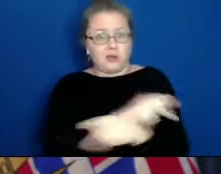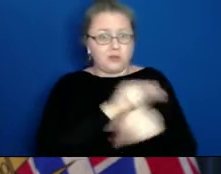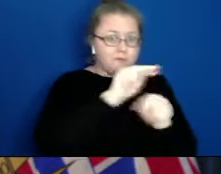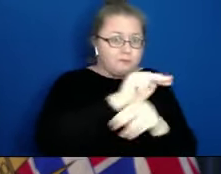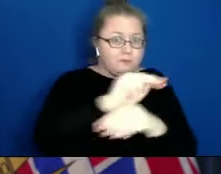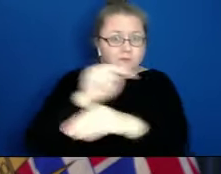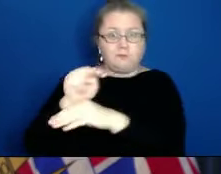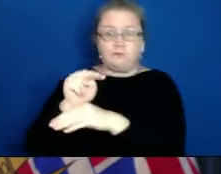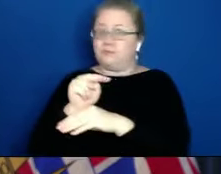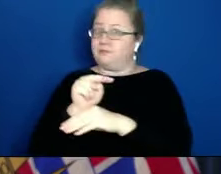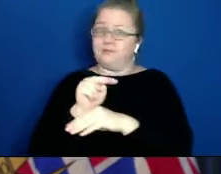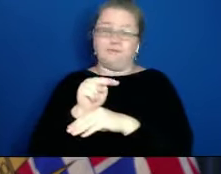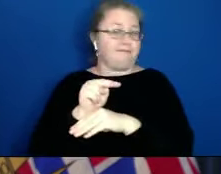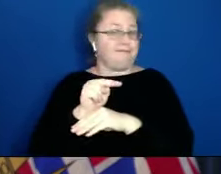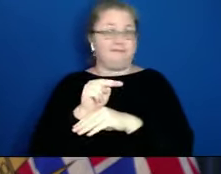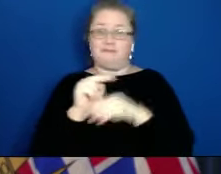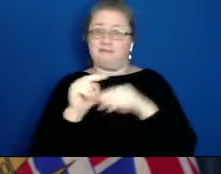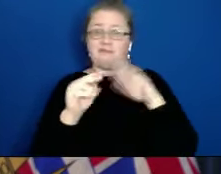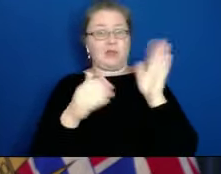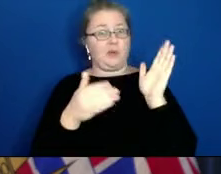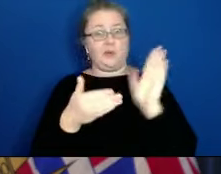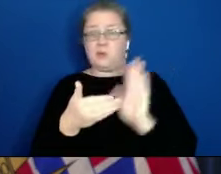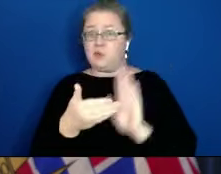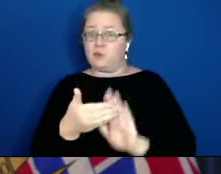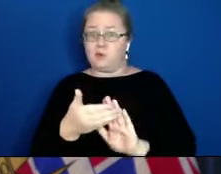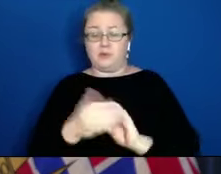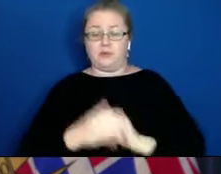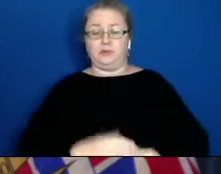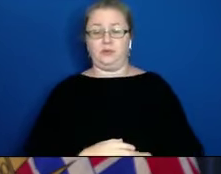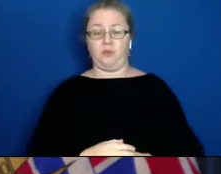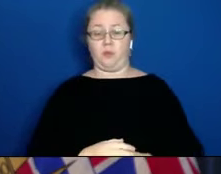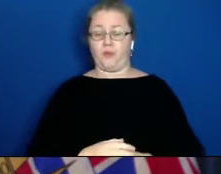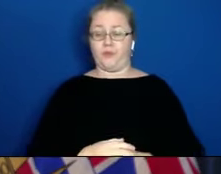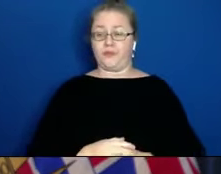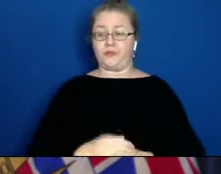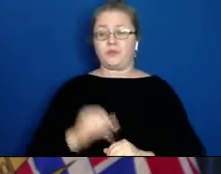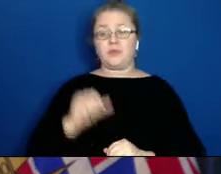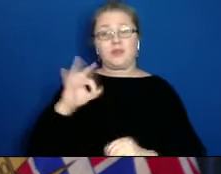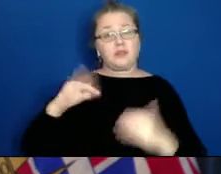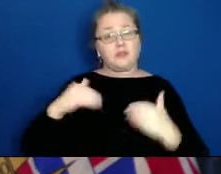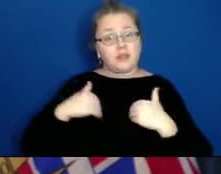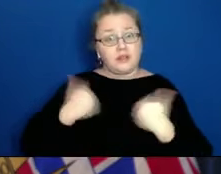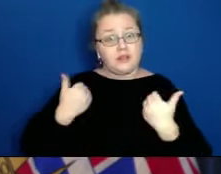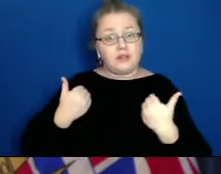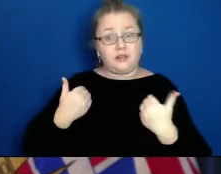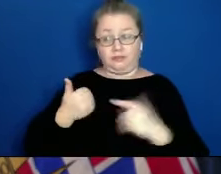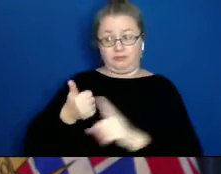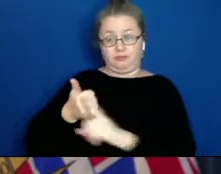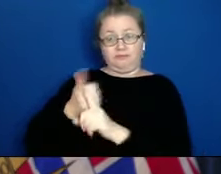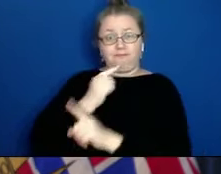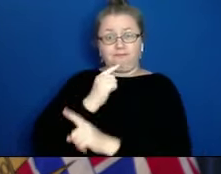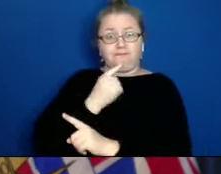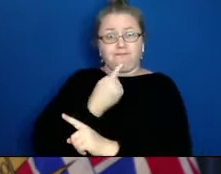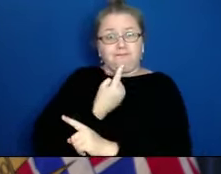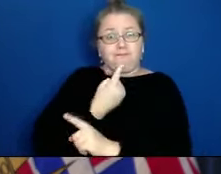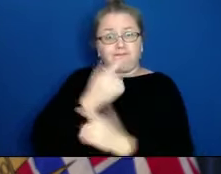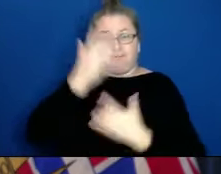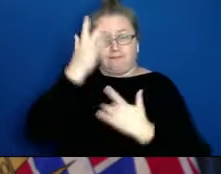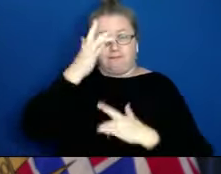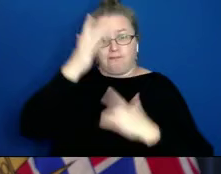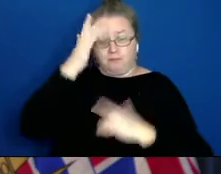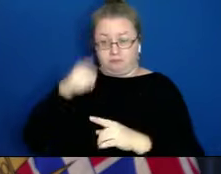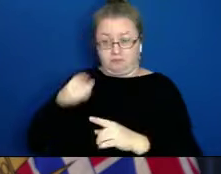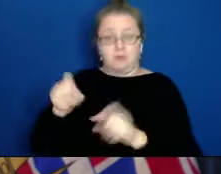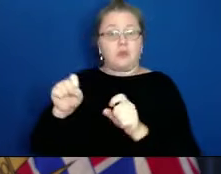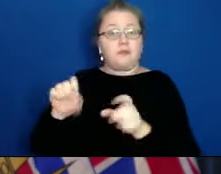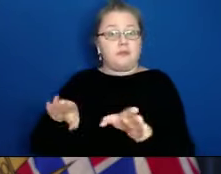infected, the risk of somebody younger and others becoming having severe illness or dying are greater.